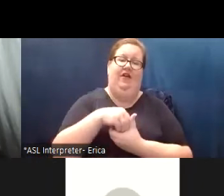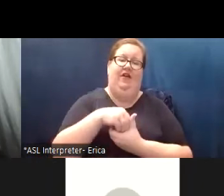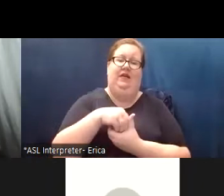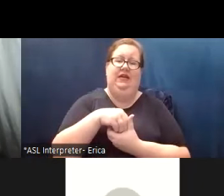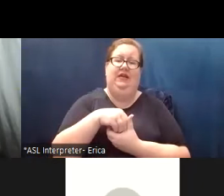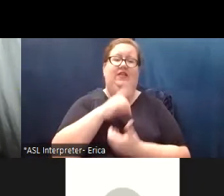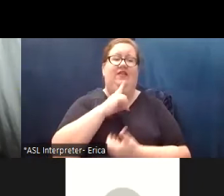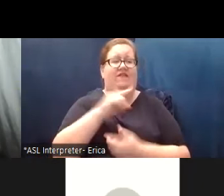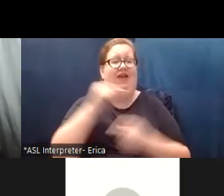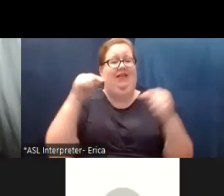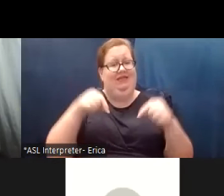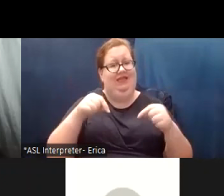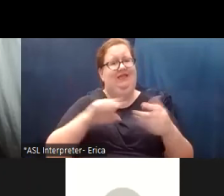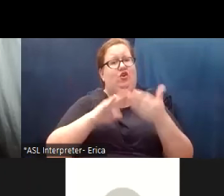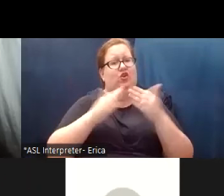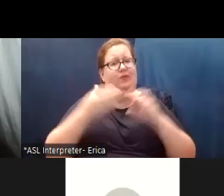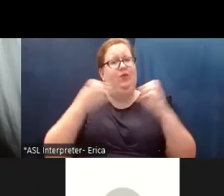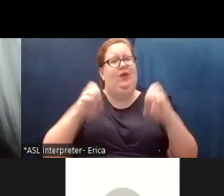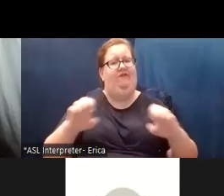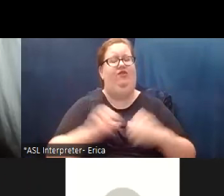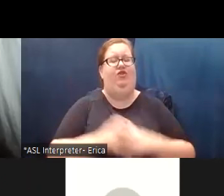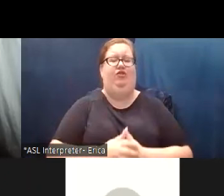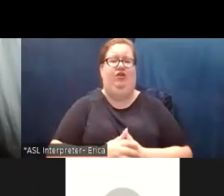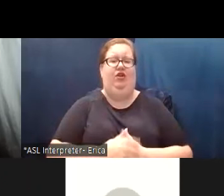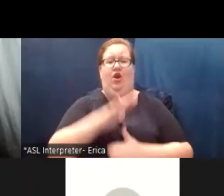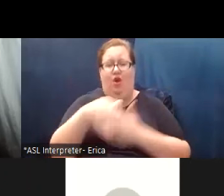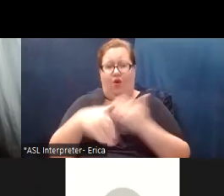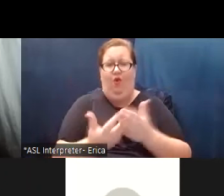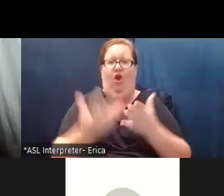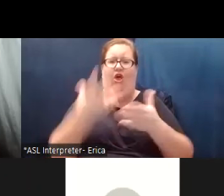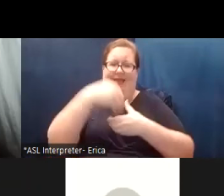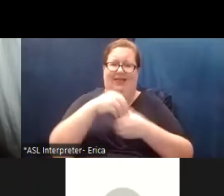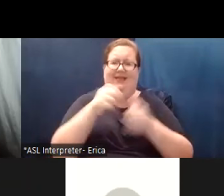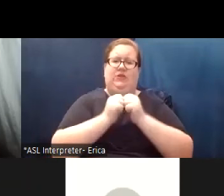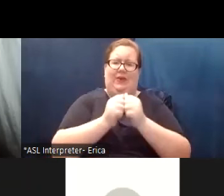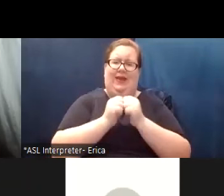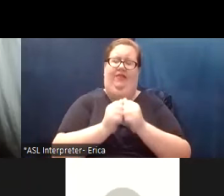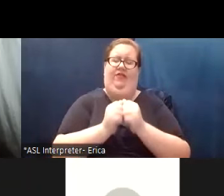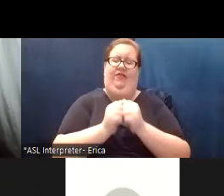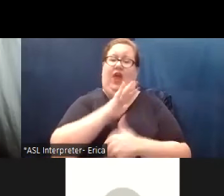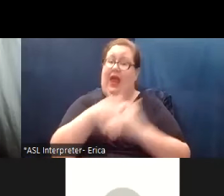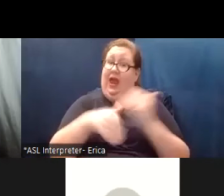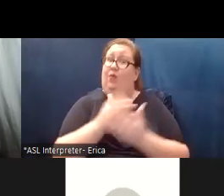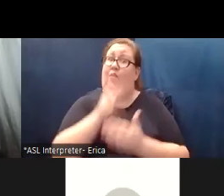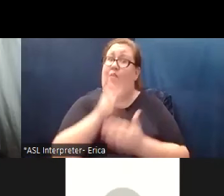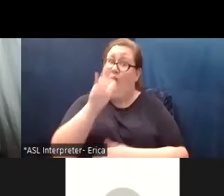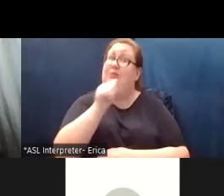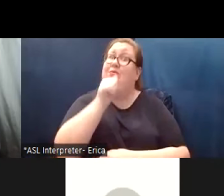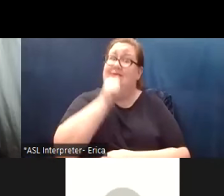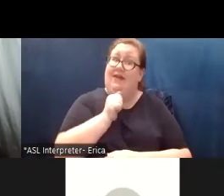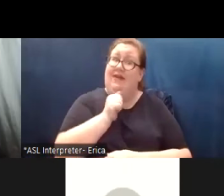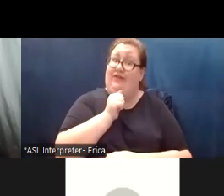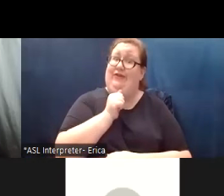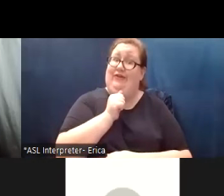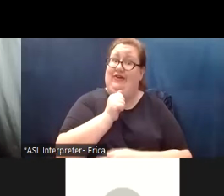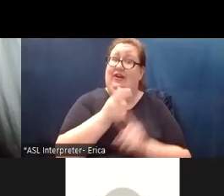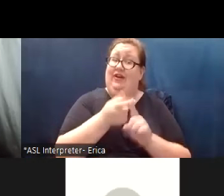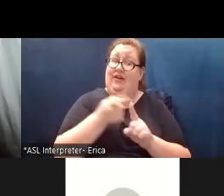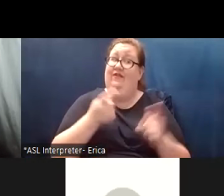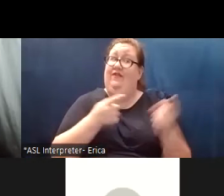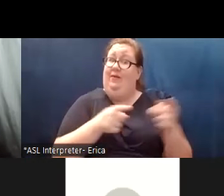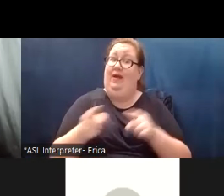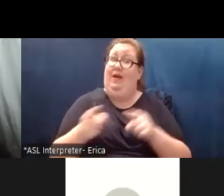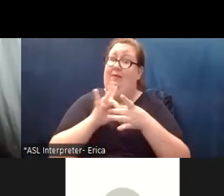this is a community effort. We're all in this together and we're all going to suffer from what's happening